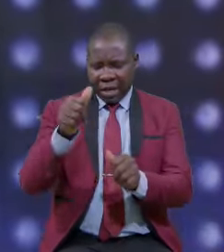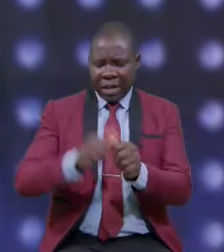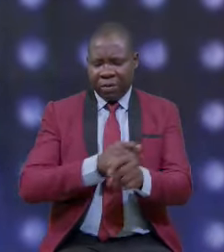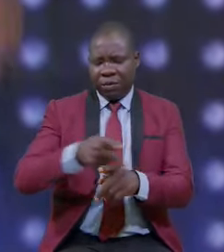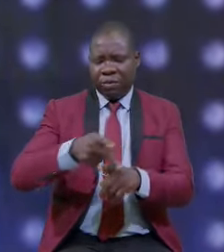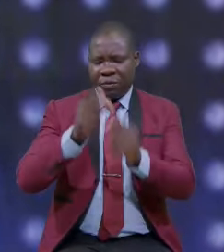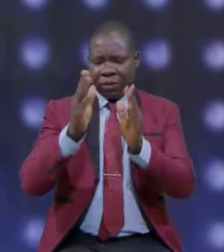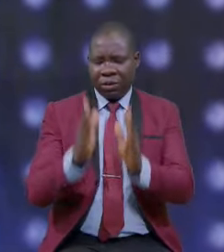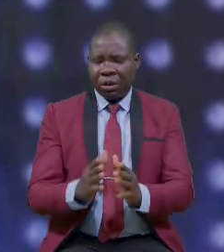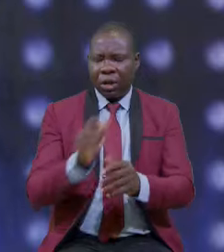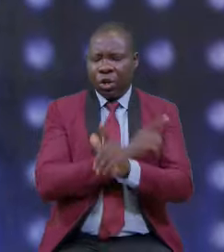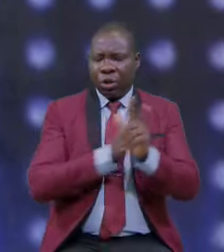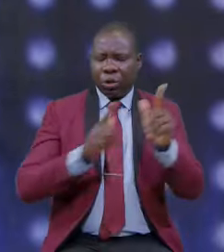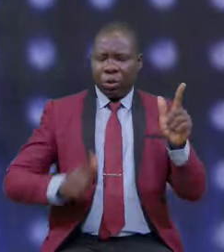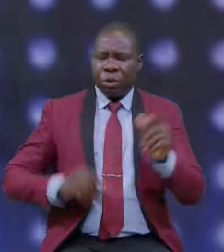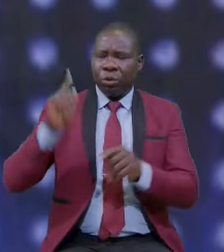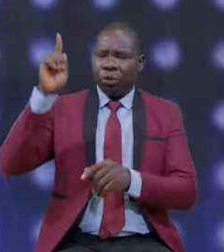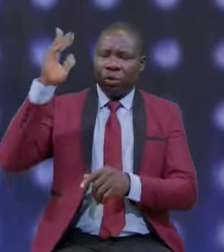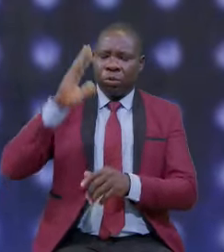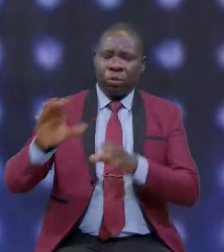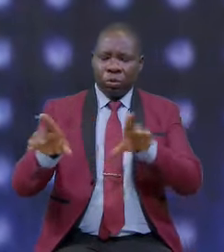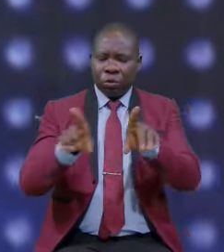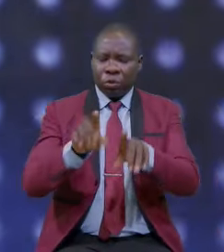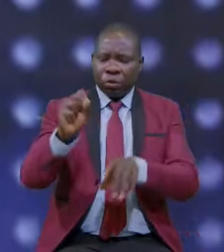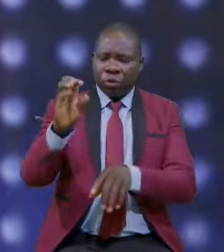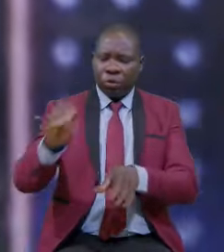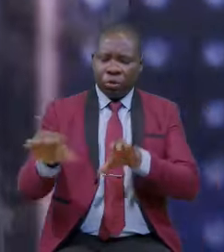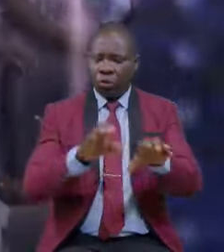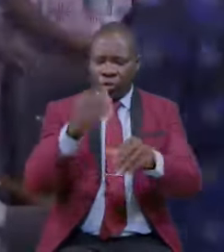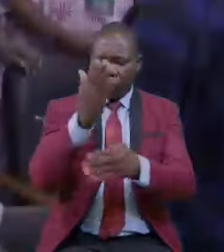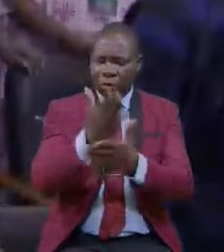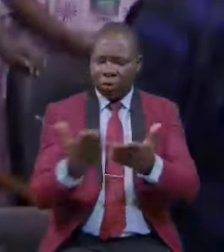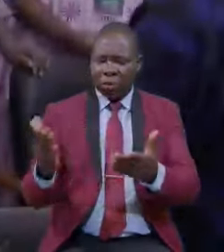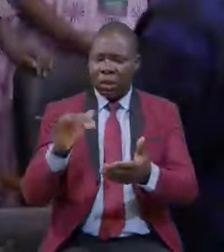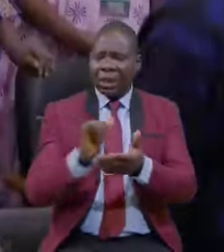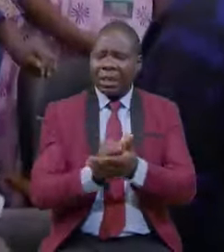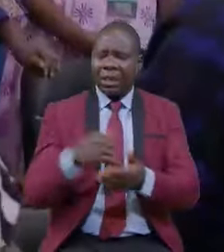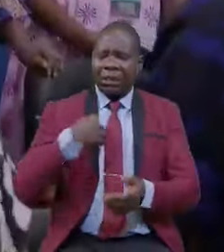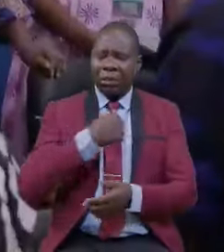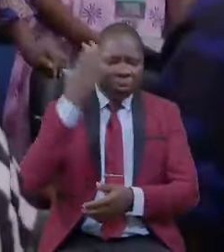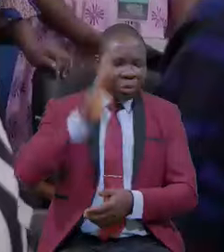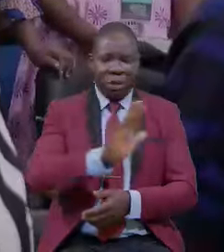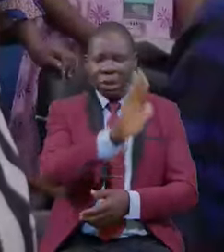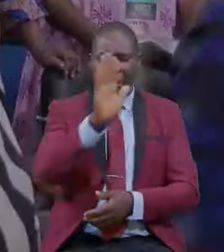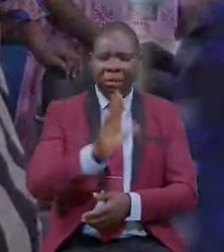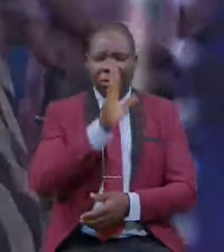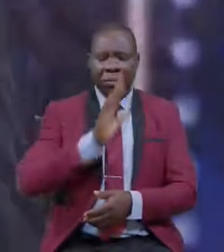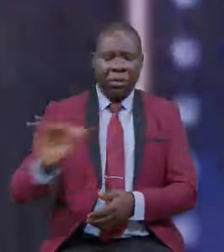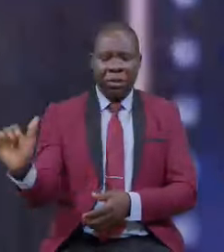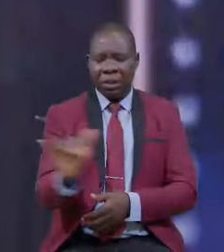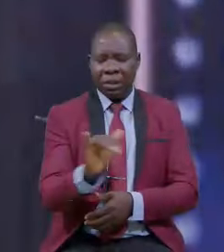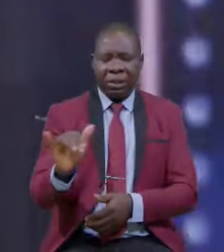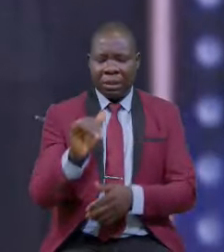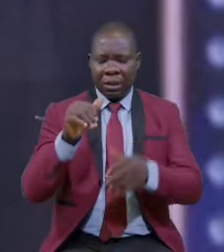will never be the same again in Jesus' name. Amen. You've been with us at